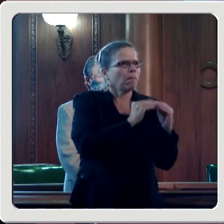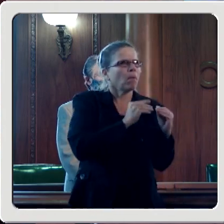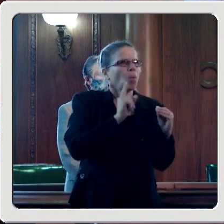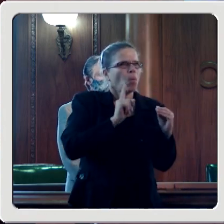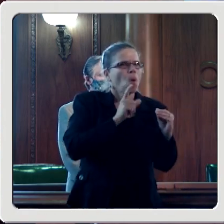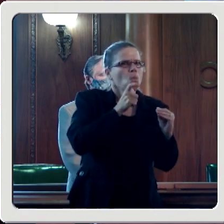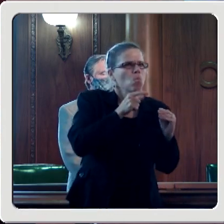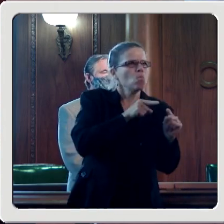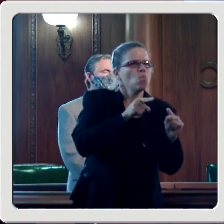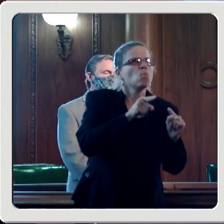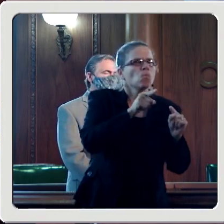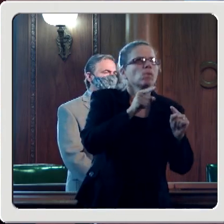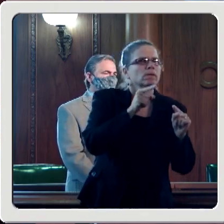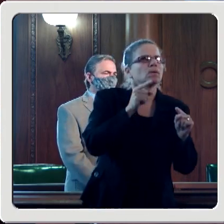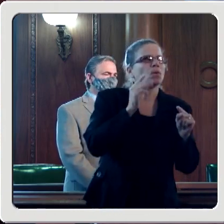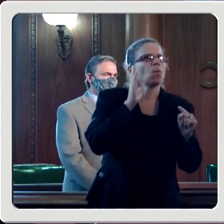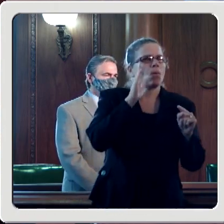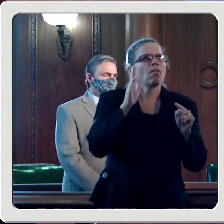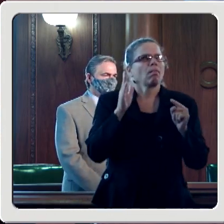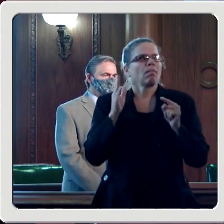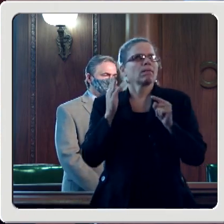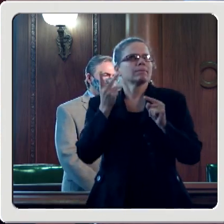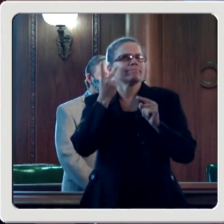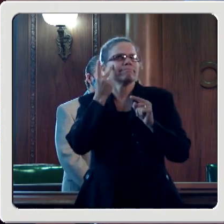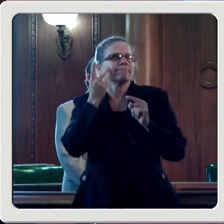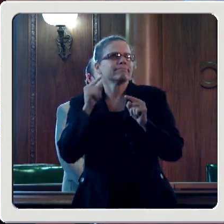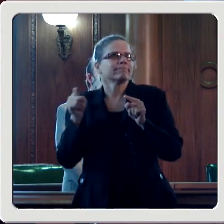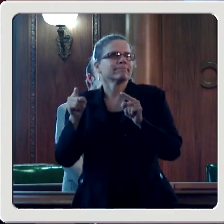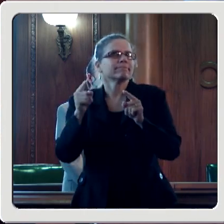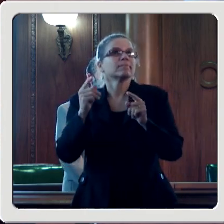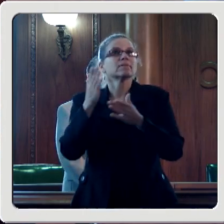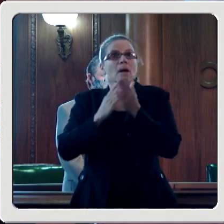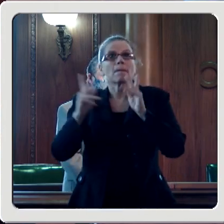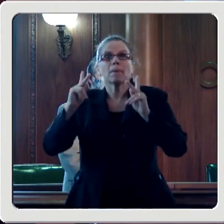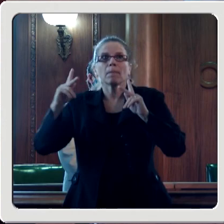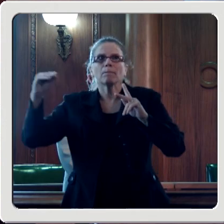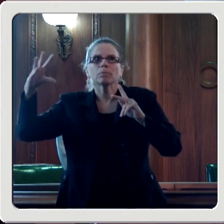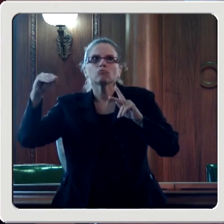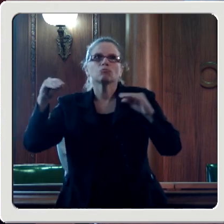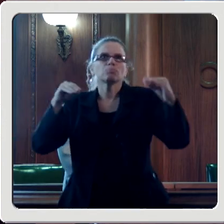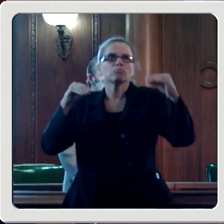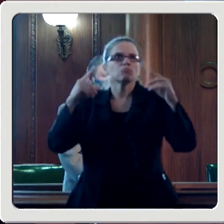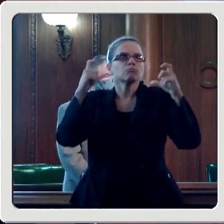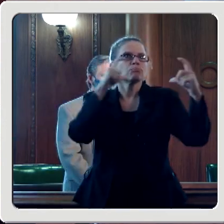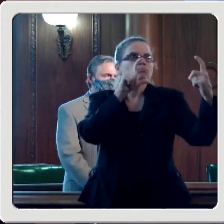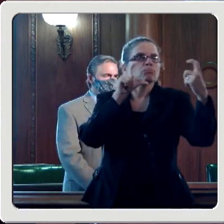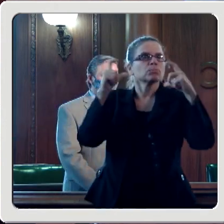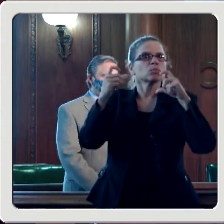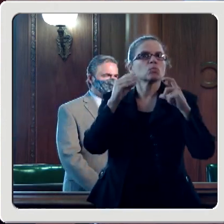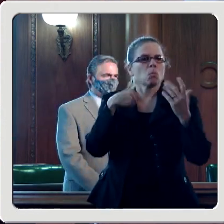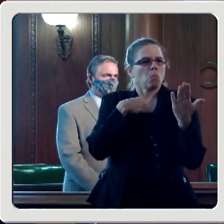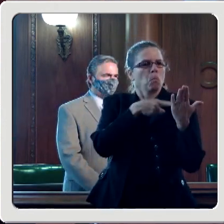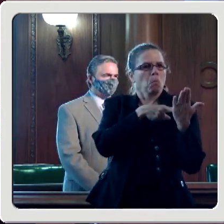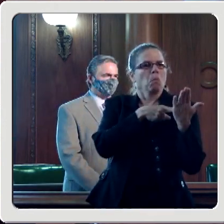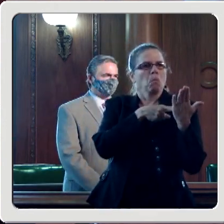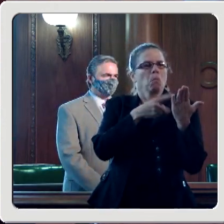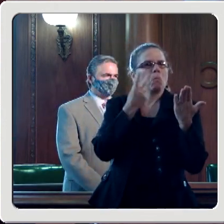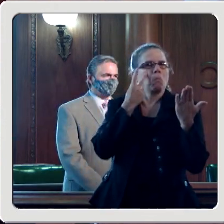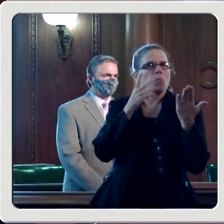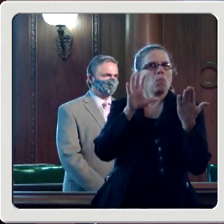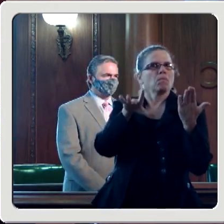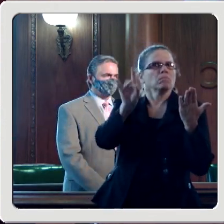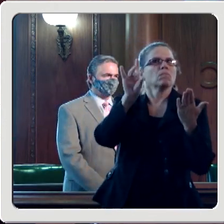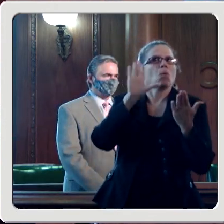in from the public because his picture's on several websites, so we will be looking to prosecute him. Again, a serious